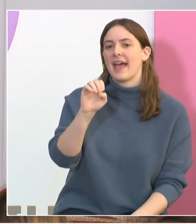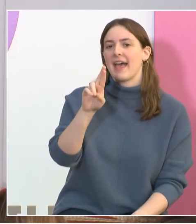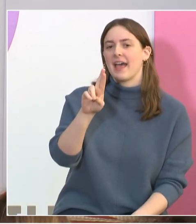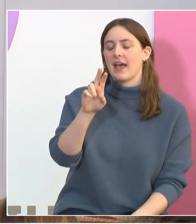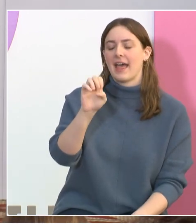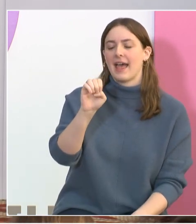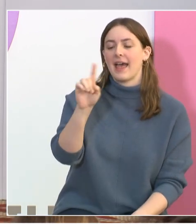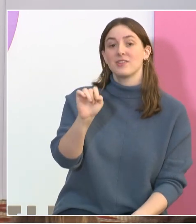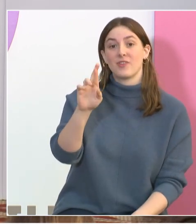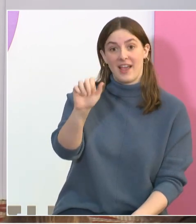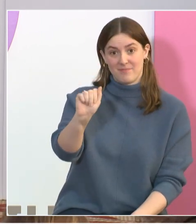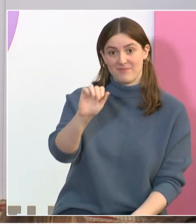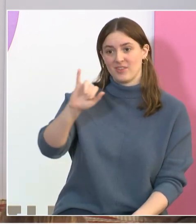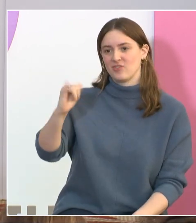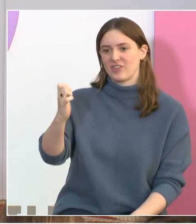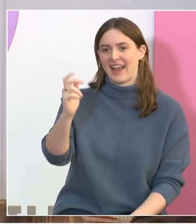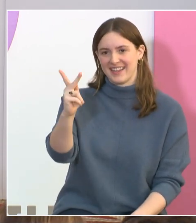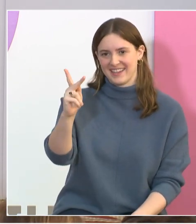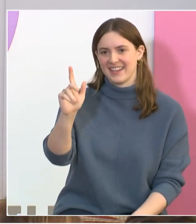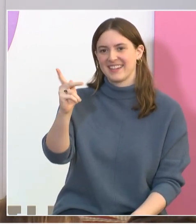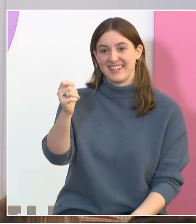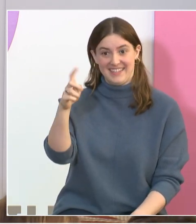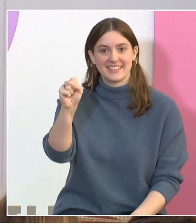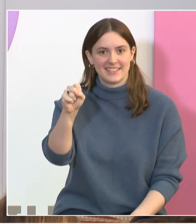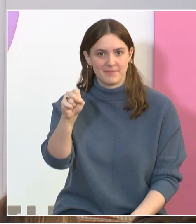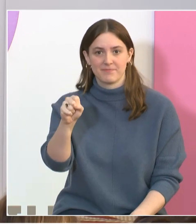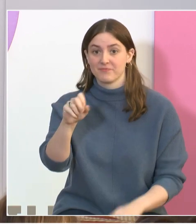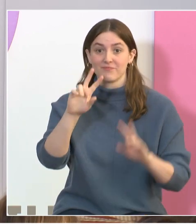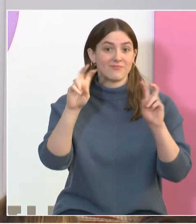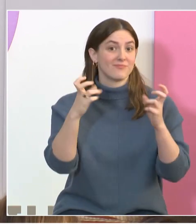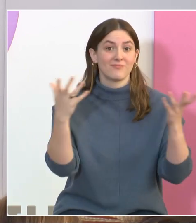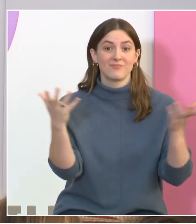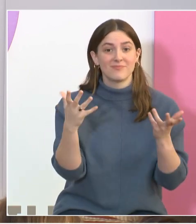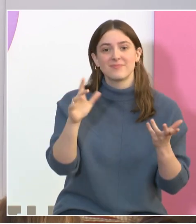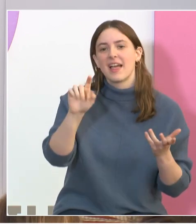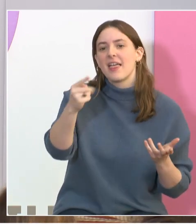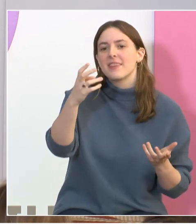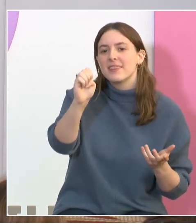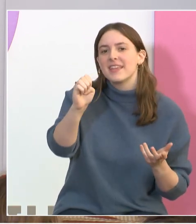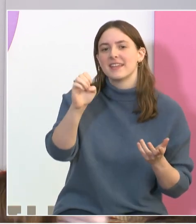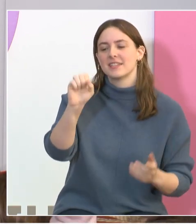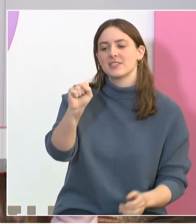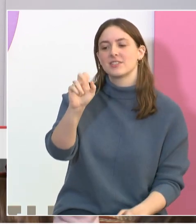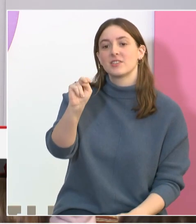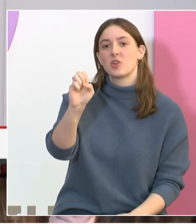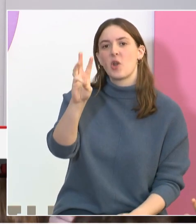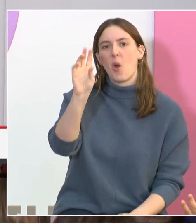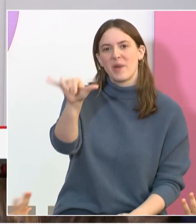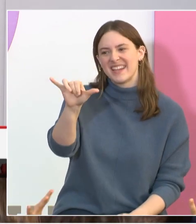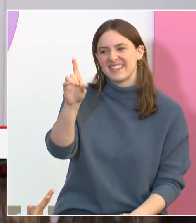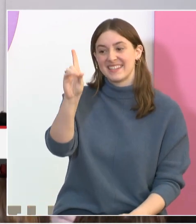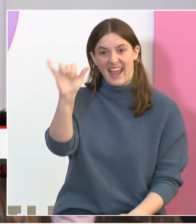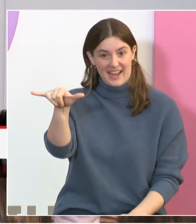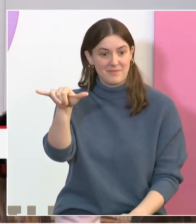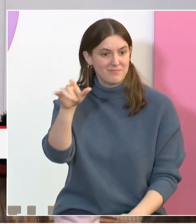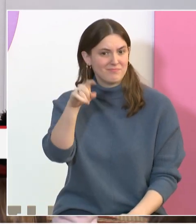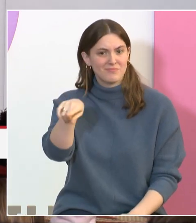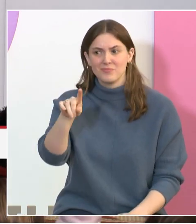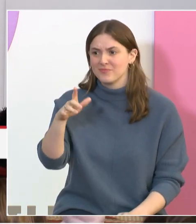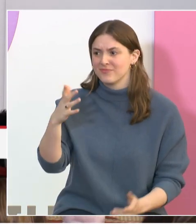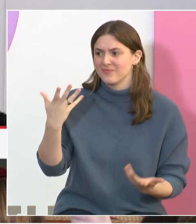The Snowy Day. Did everyone enjoy the snow this week? Raise your hand if you enjoyed the snow.